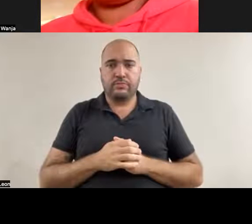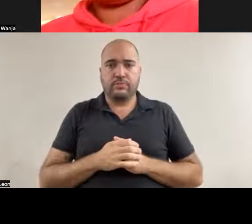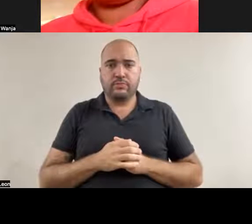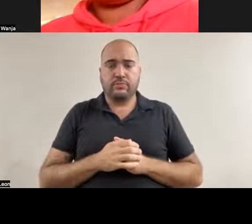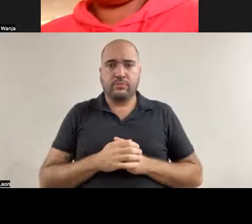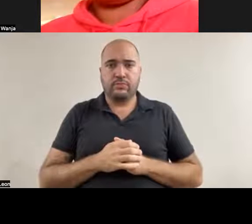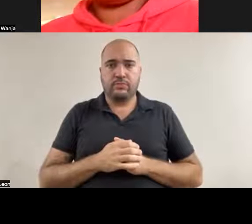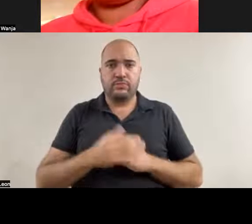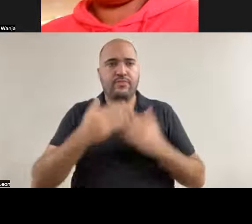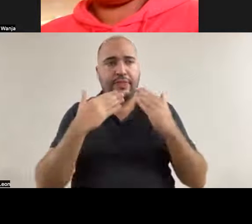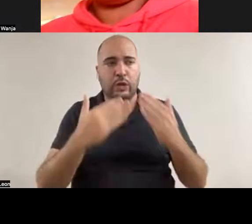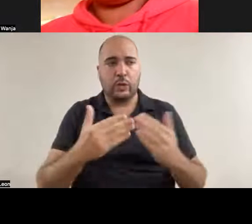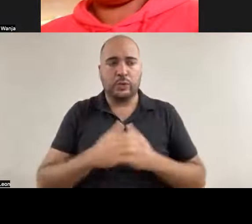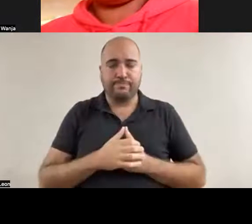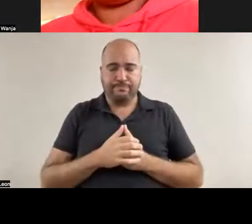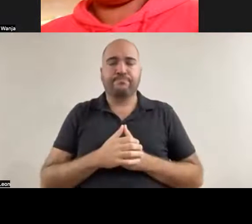Thank you.